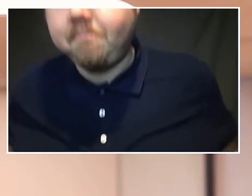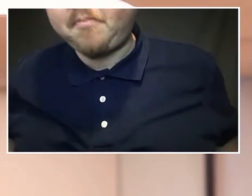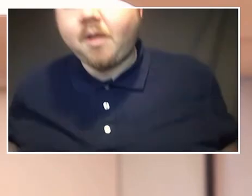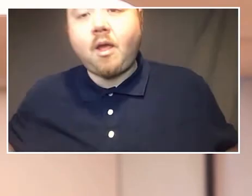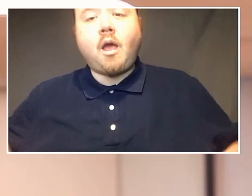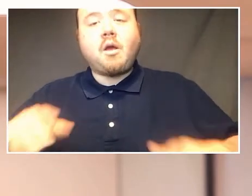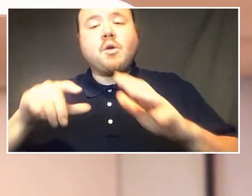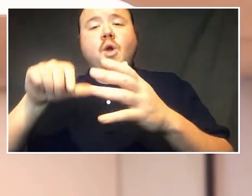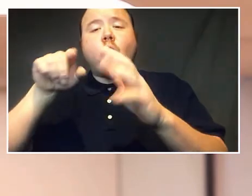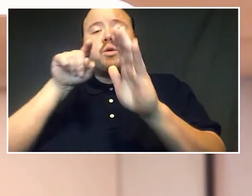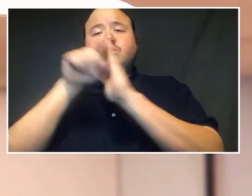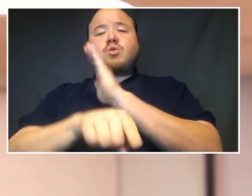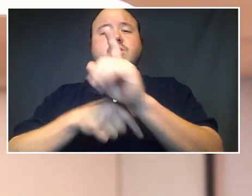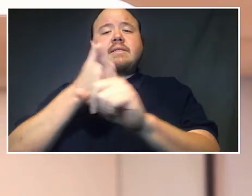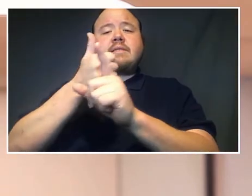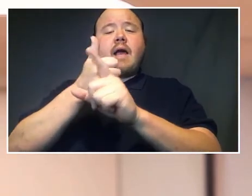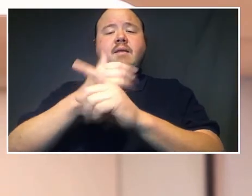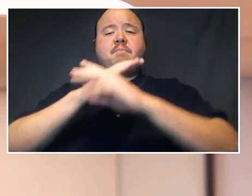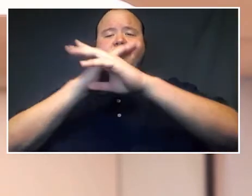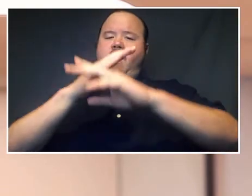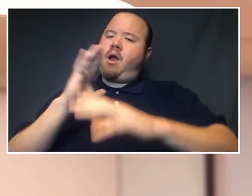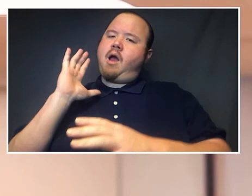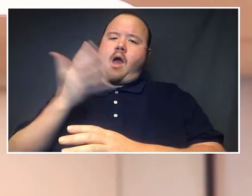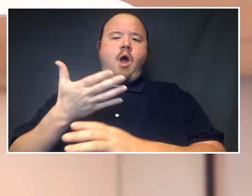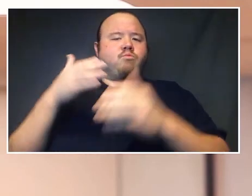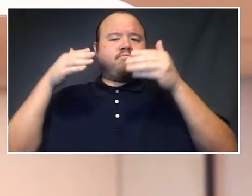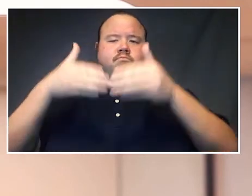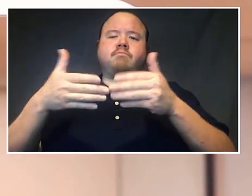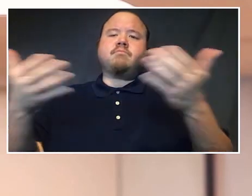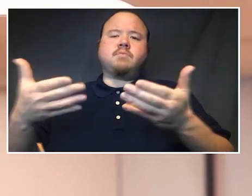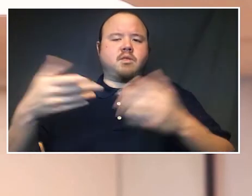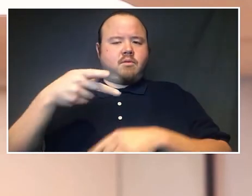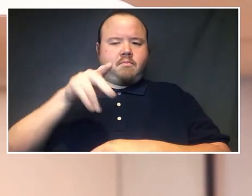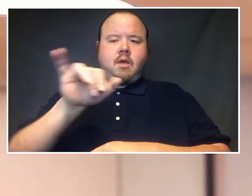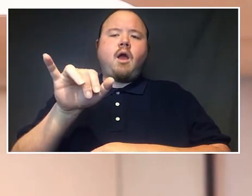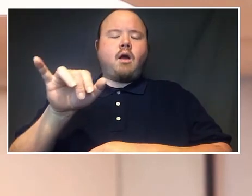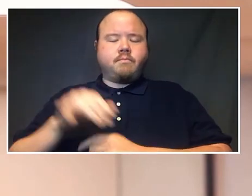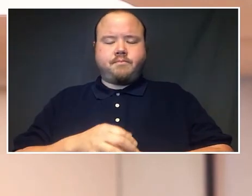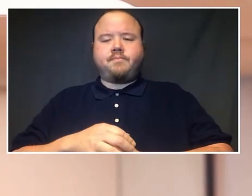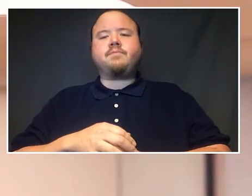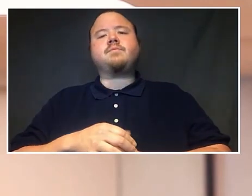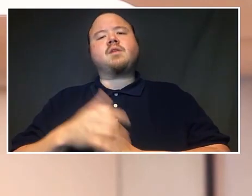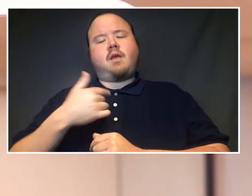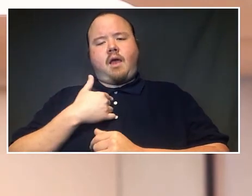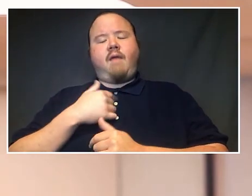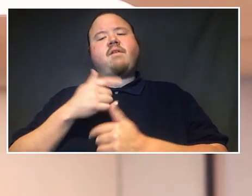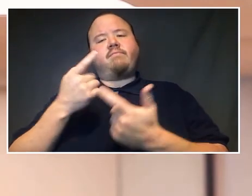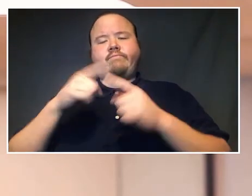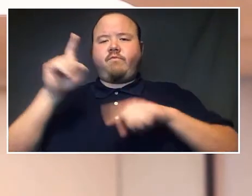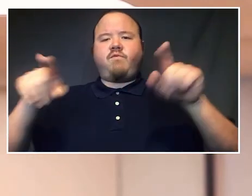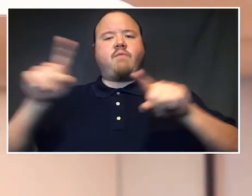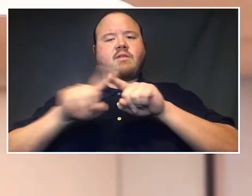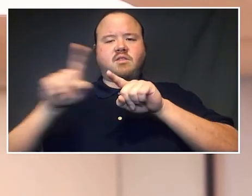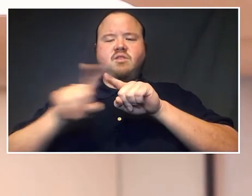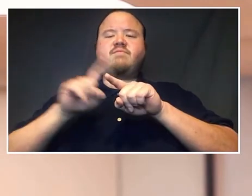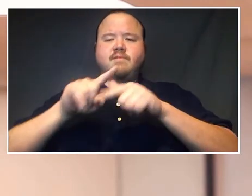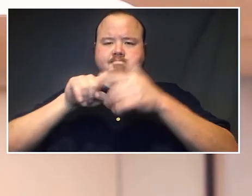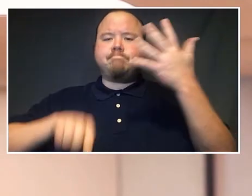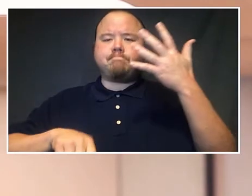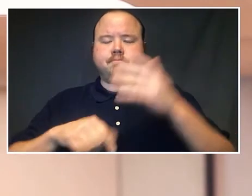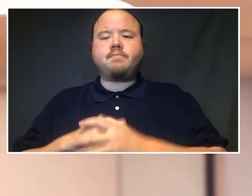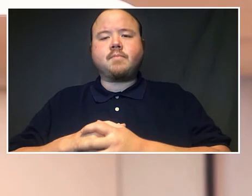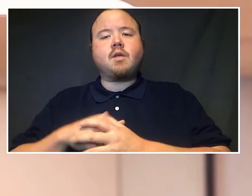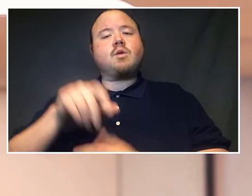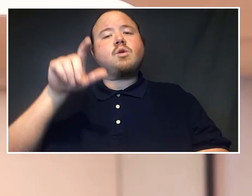Now, suicide prevention is one of our main efforts through PEI funding, and it includes a variety of activities.